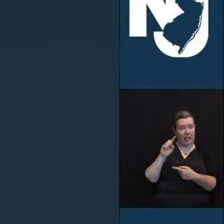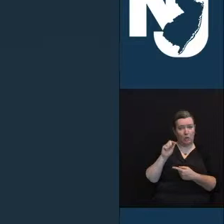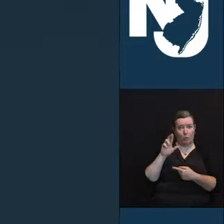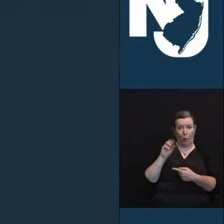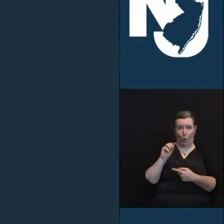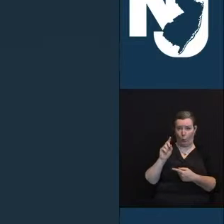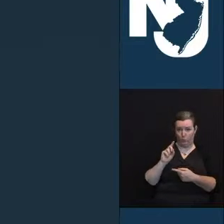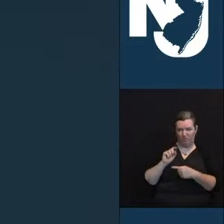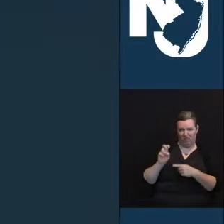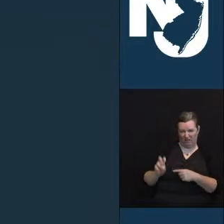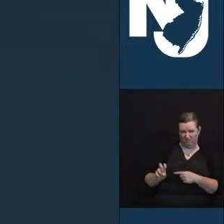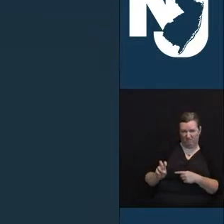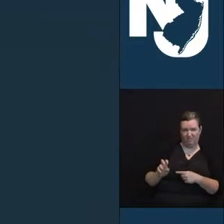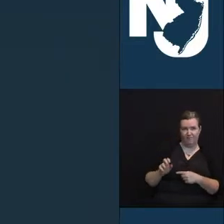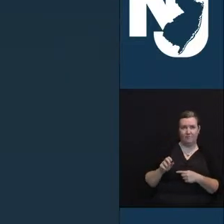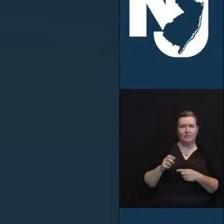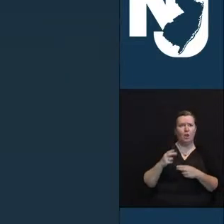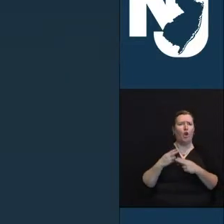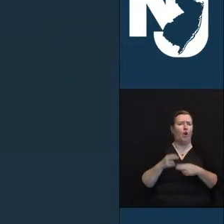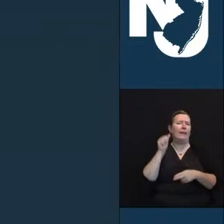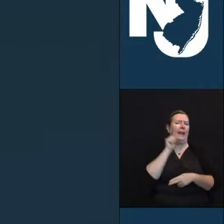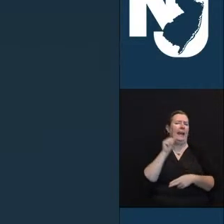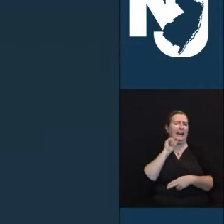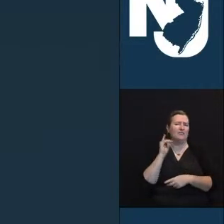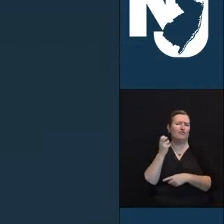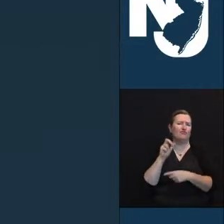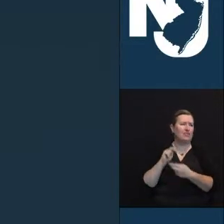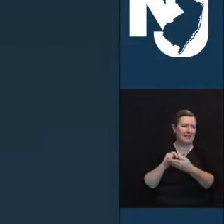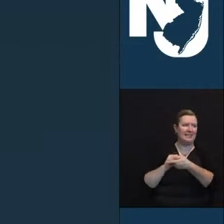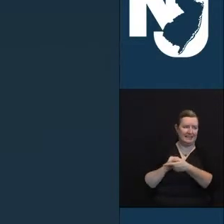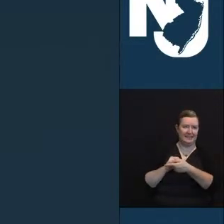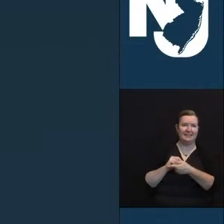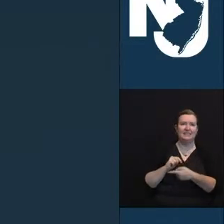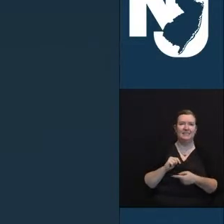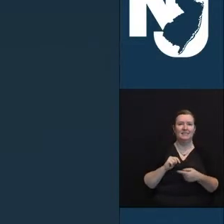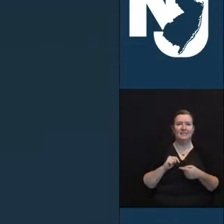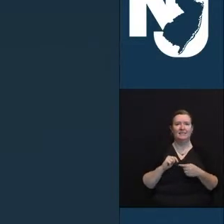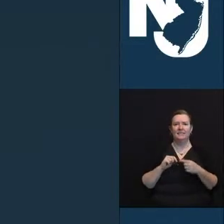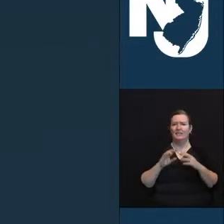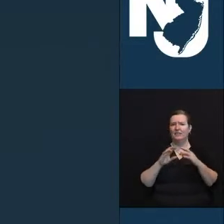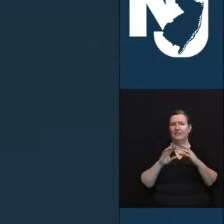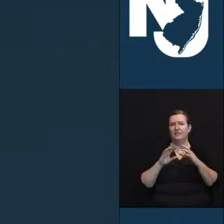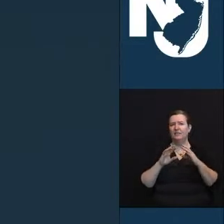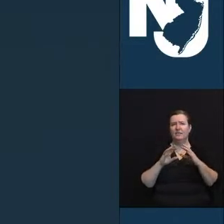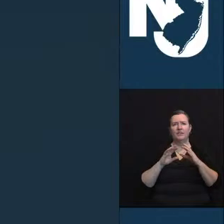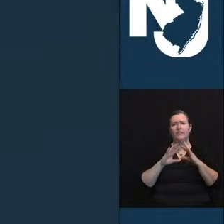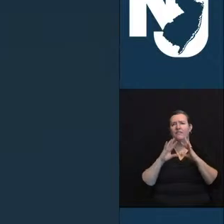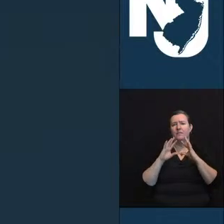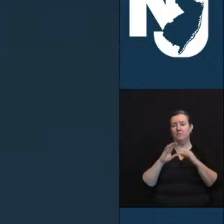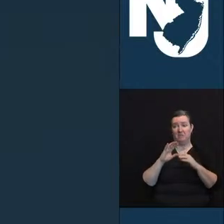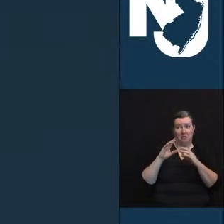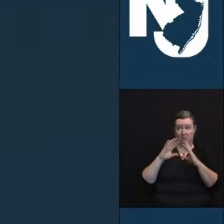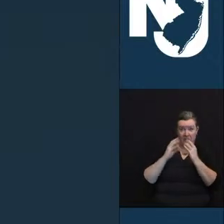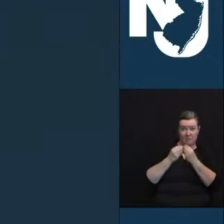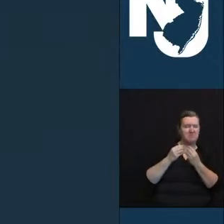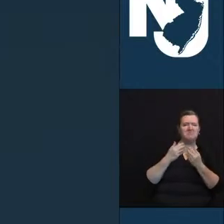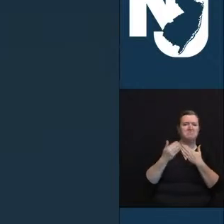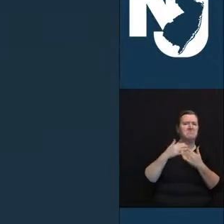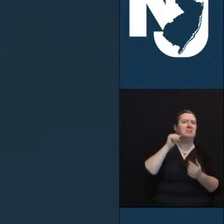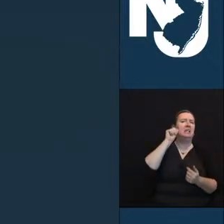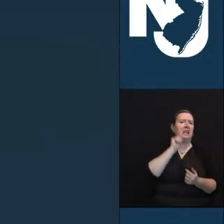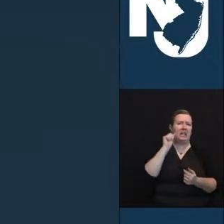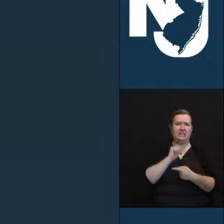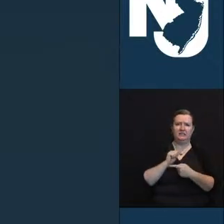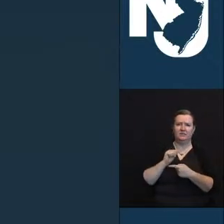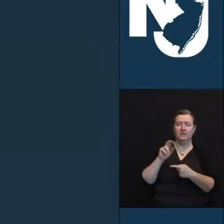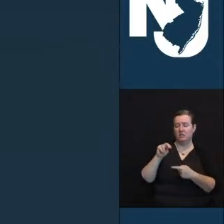as Aunt Jean, regardless of whether or not they were actually family. Jean spent the majority of her life in Nutley because that's where